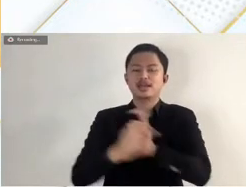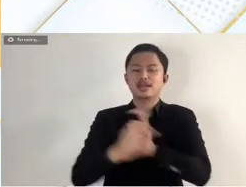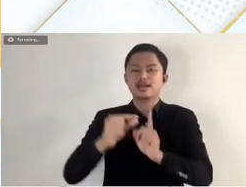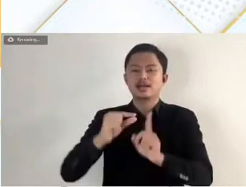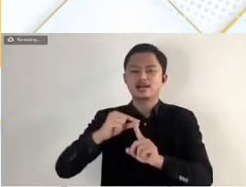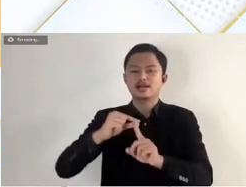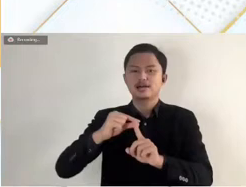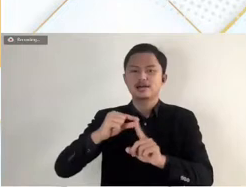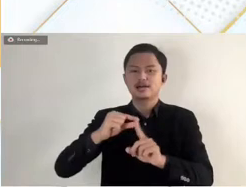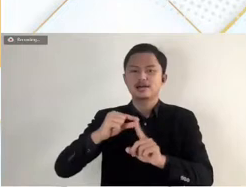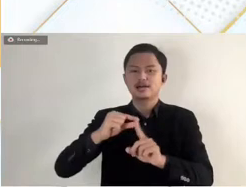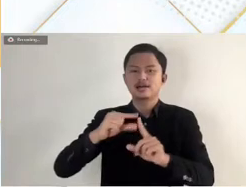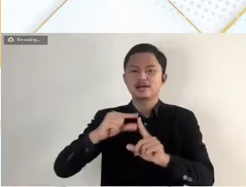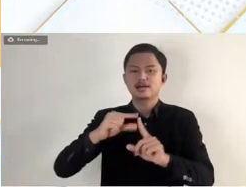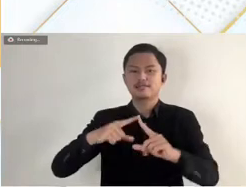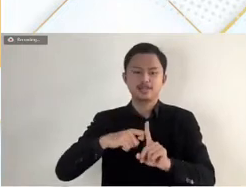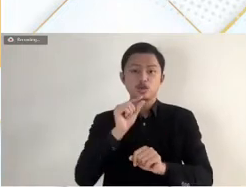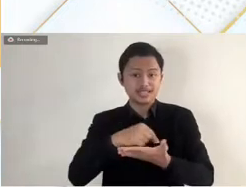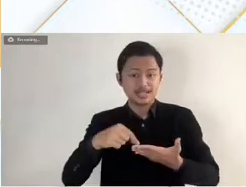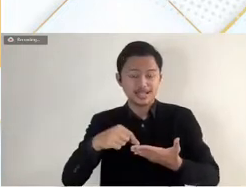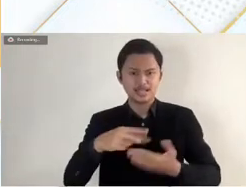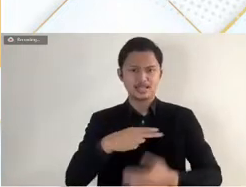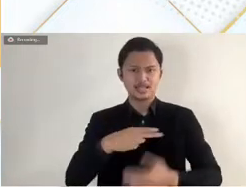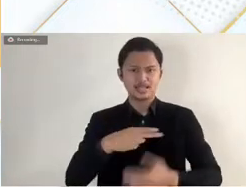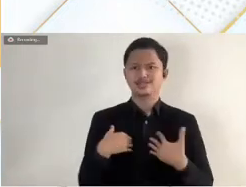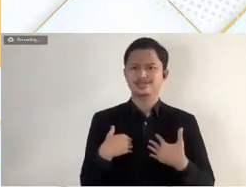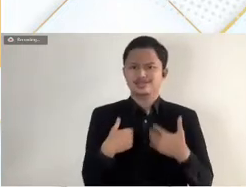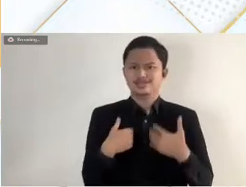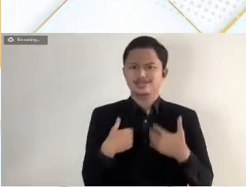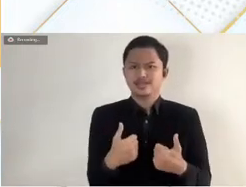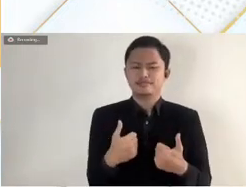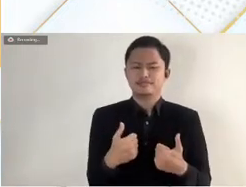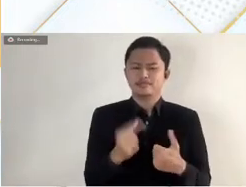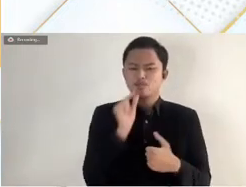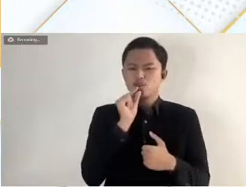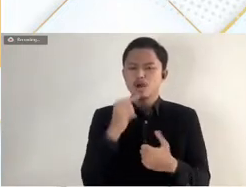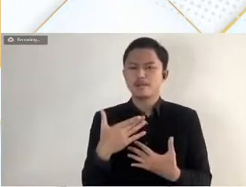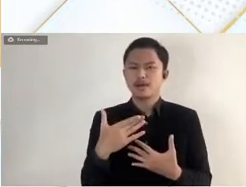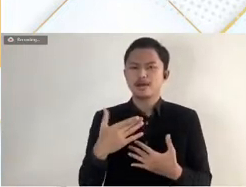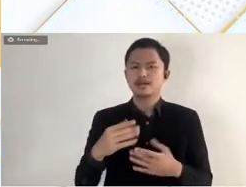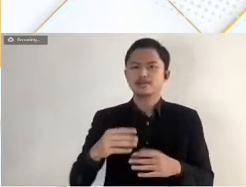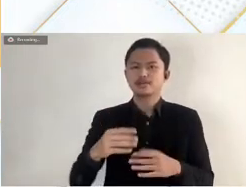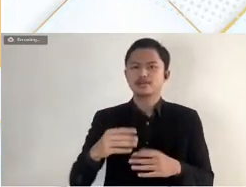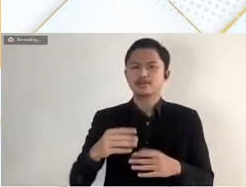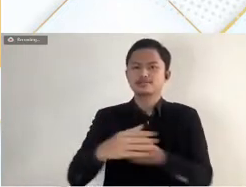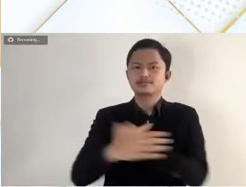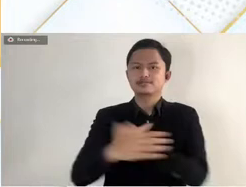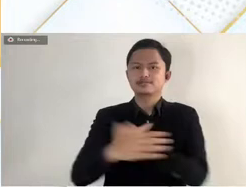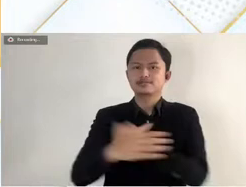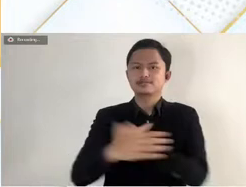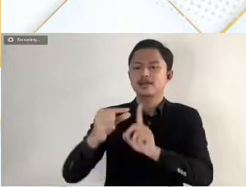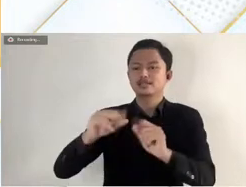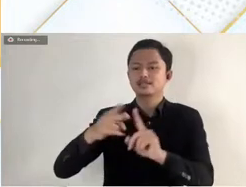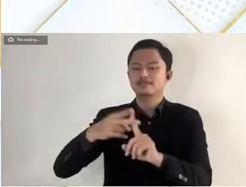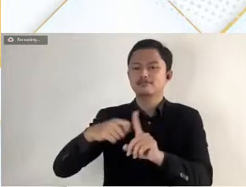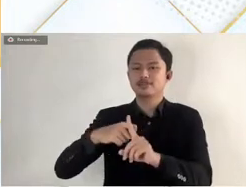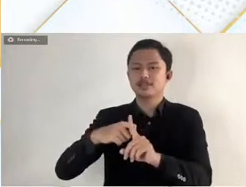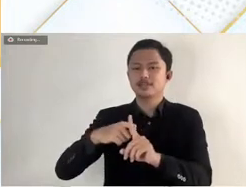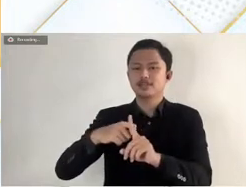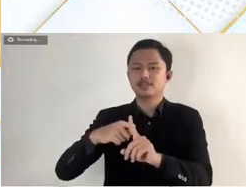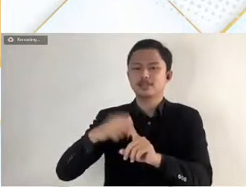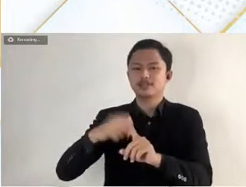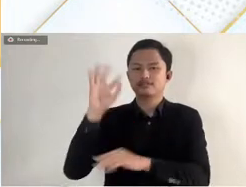that note, Indonesia stands ready to forge a stronger partnership with the Pacific in addressing issues of common